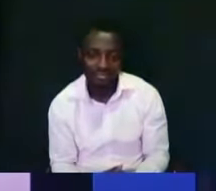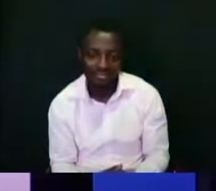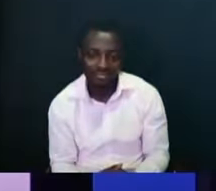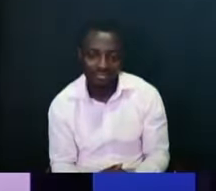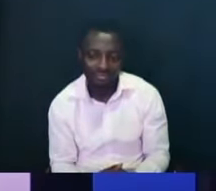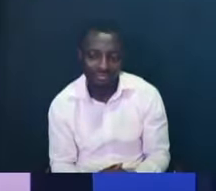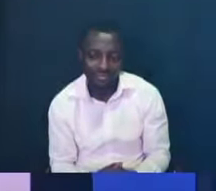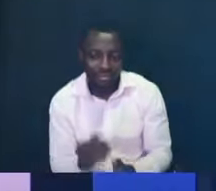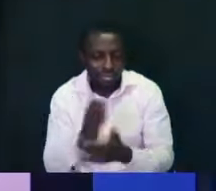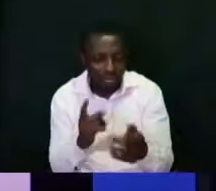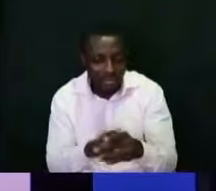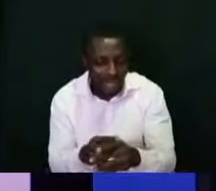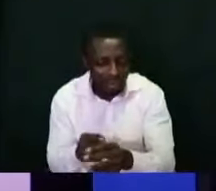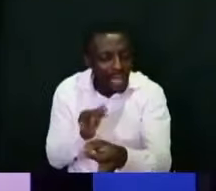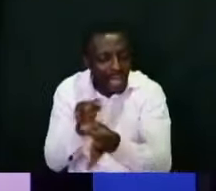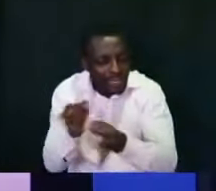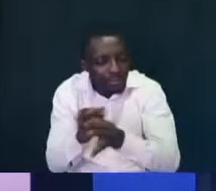Anticipate their questions and be answering them